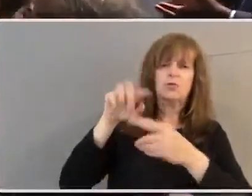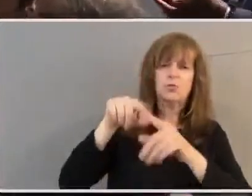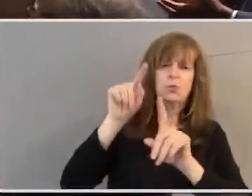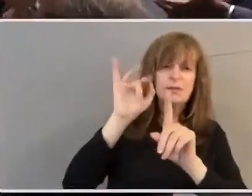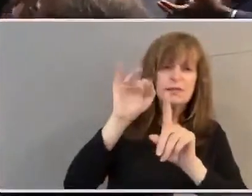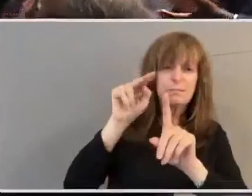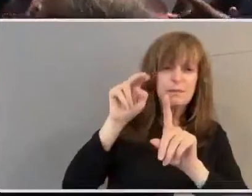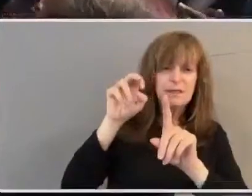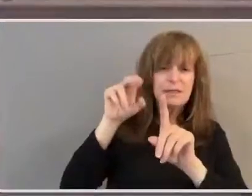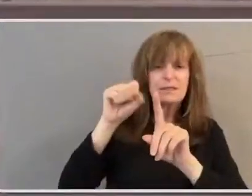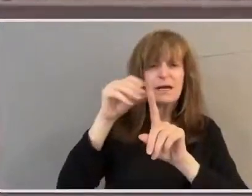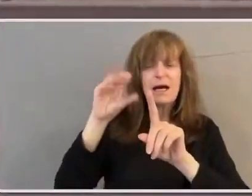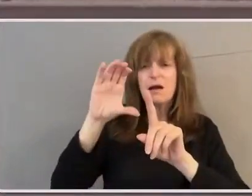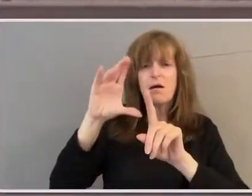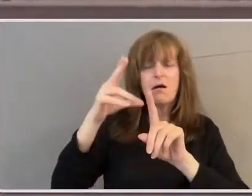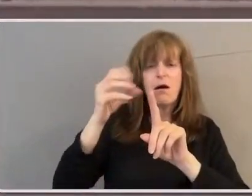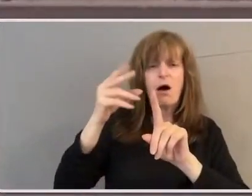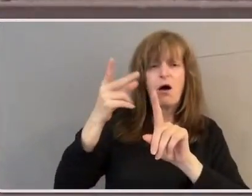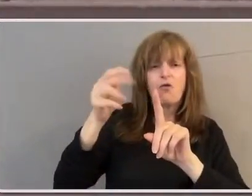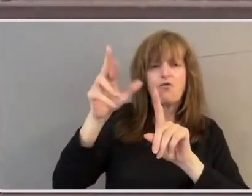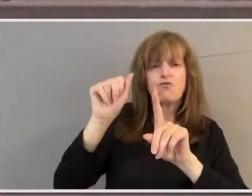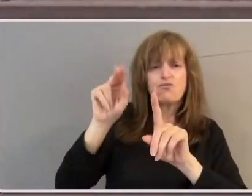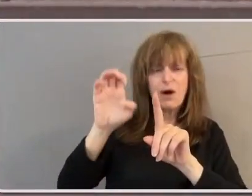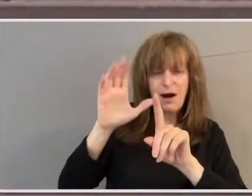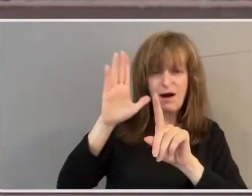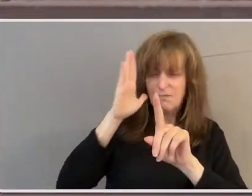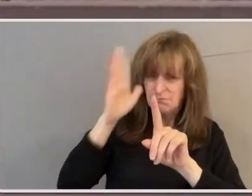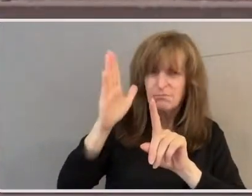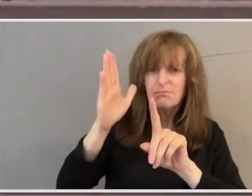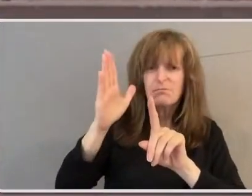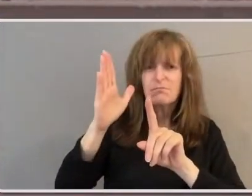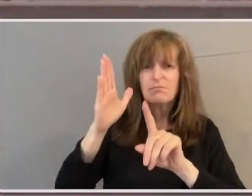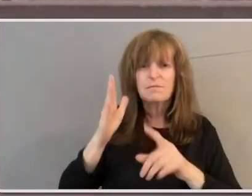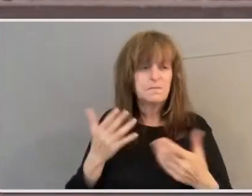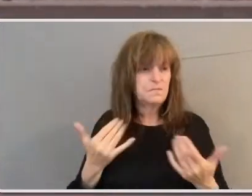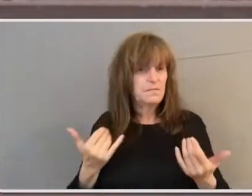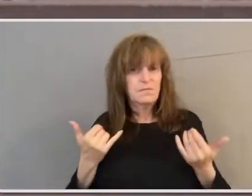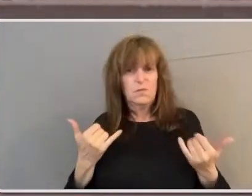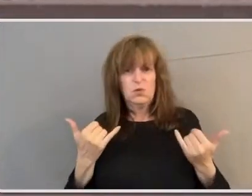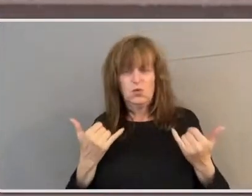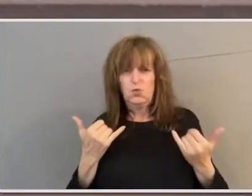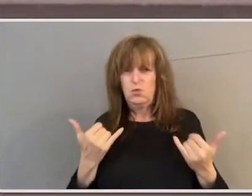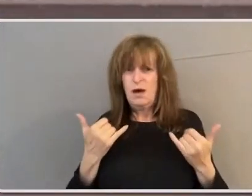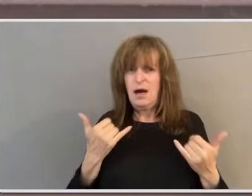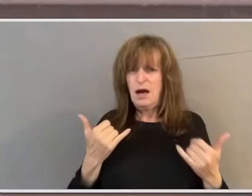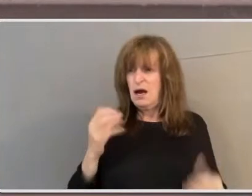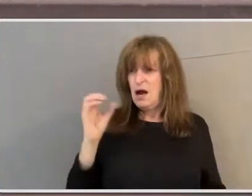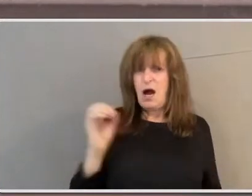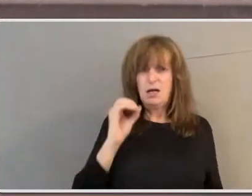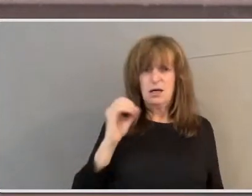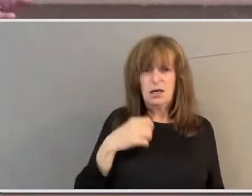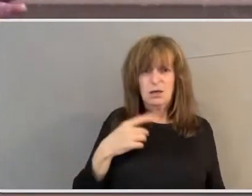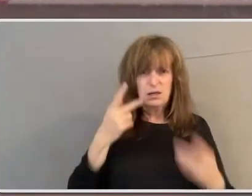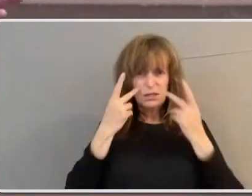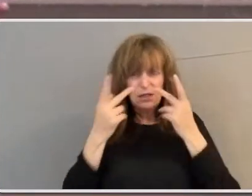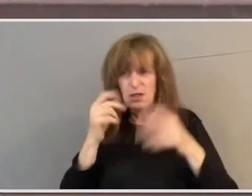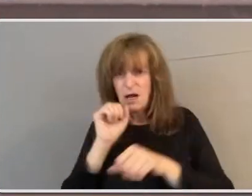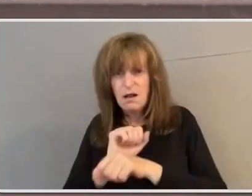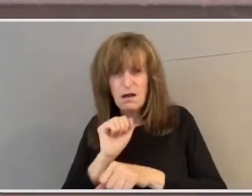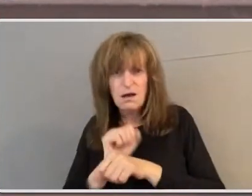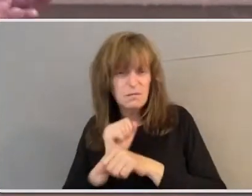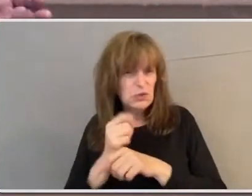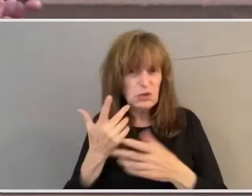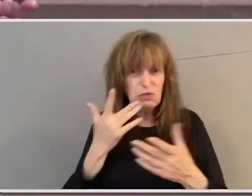Friends, at a time when Ontario is facing a historic labour shortage to a tune of